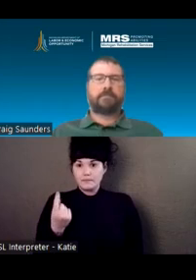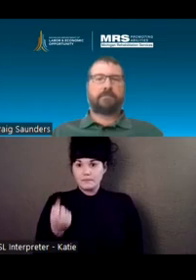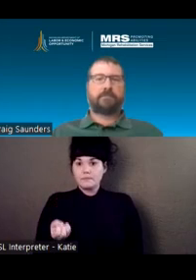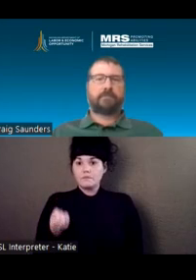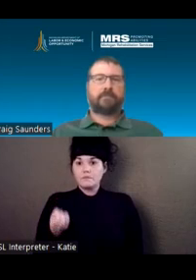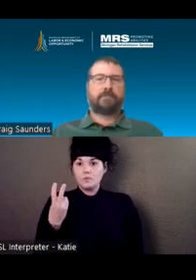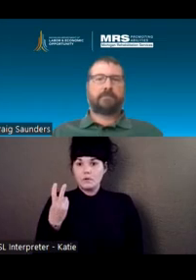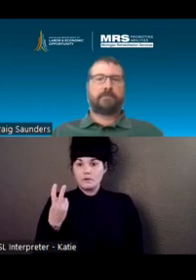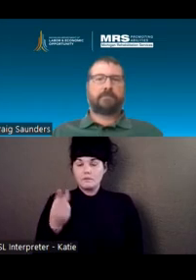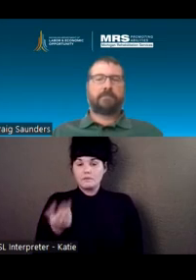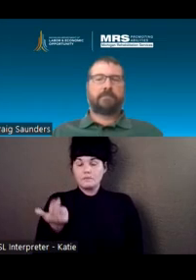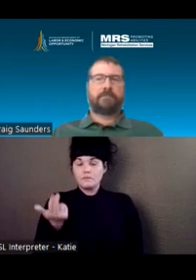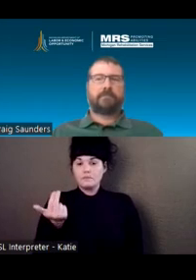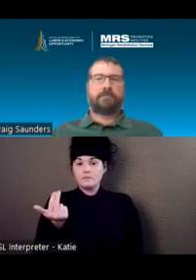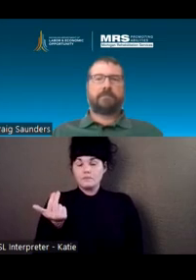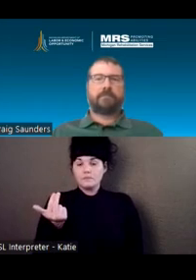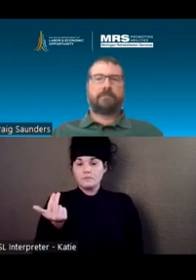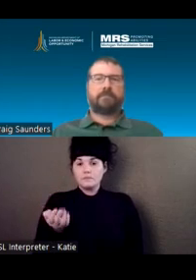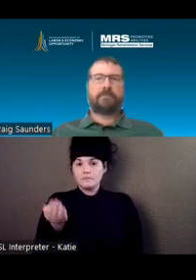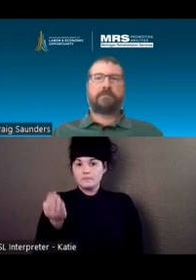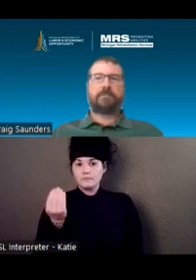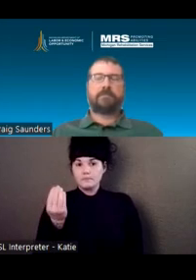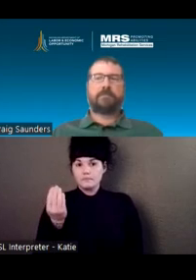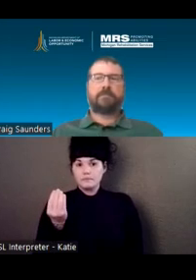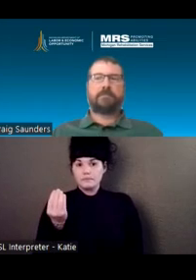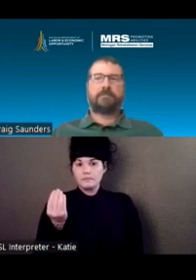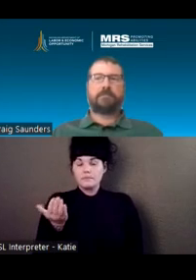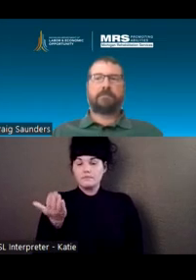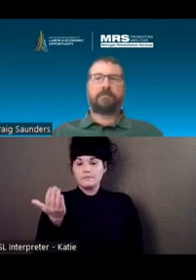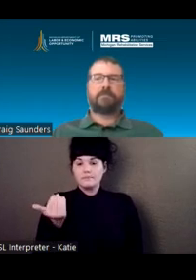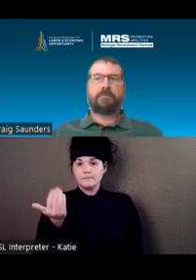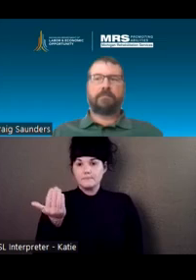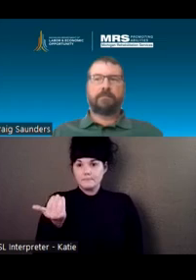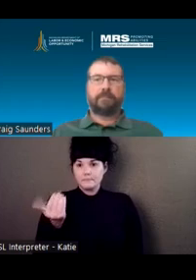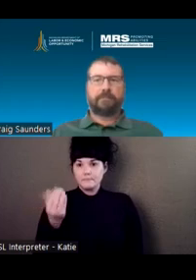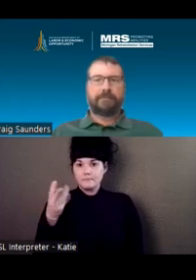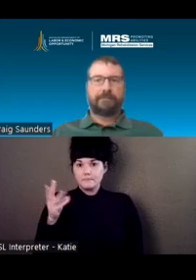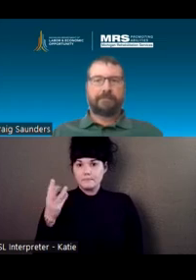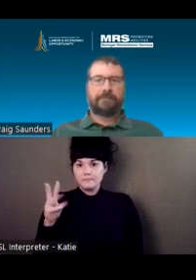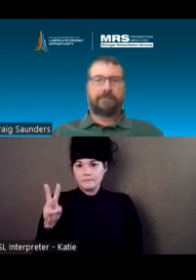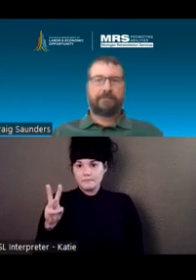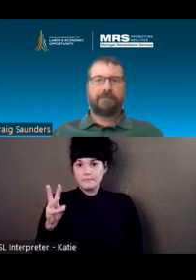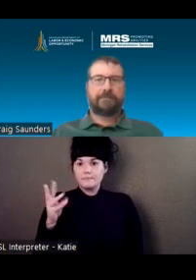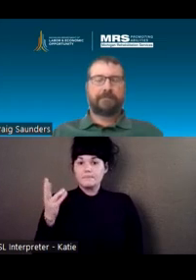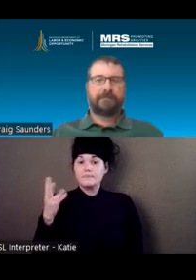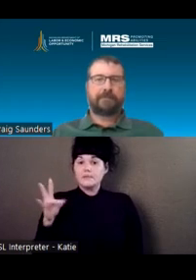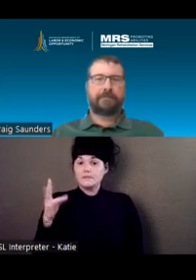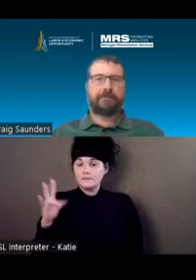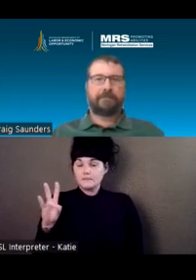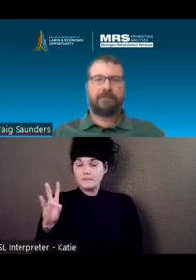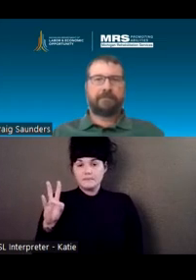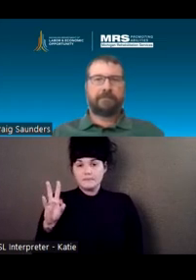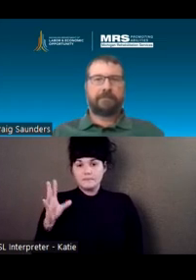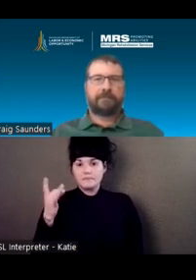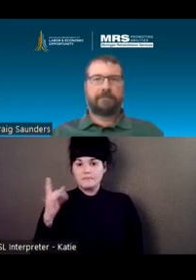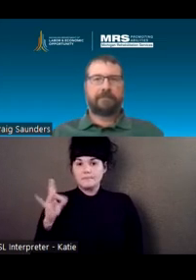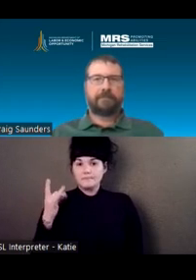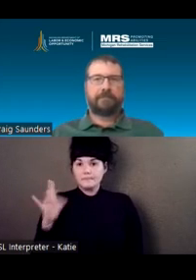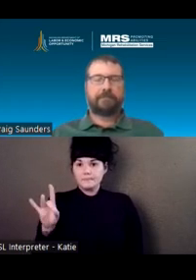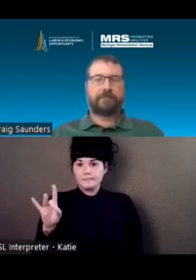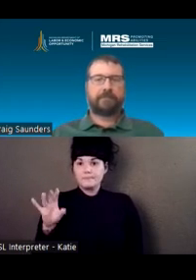12, 13, 14, 15, 16, 17,